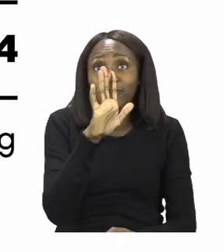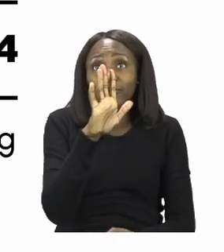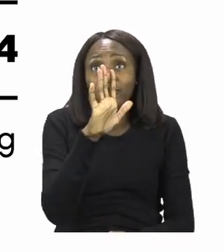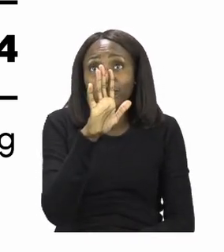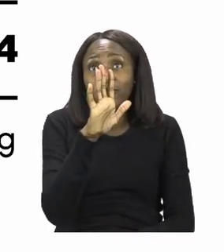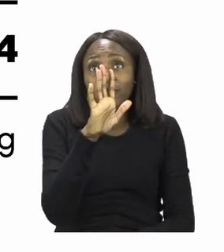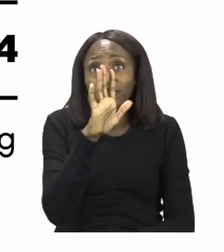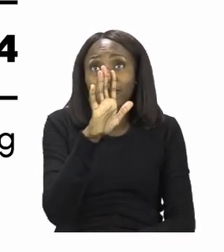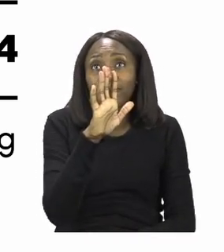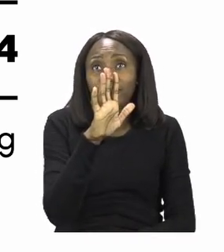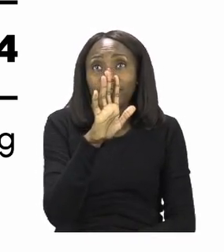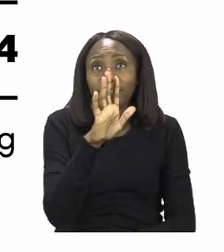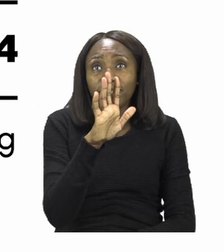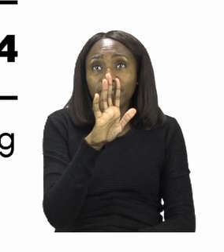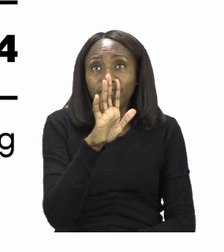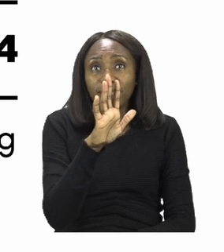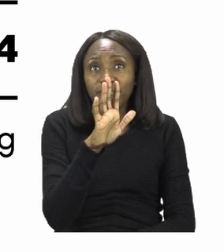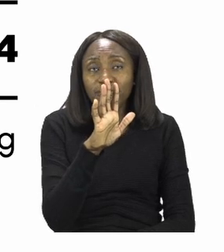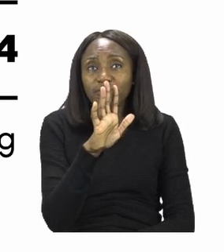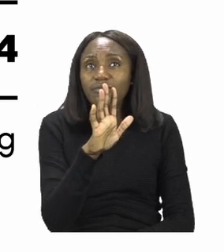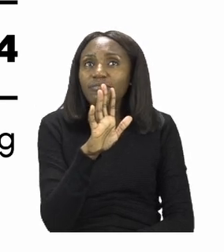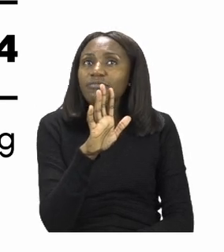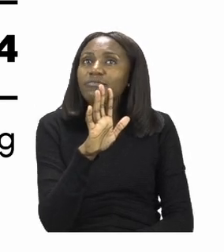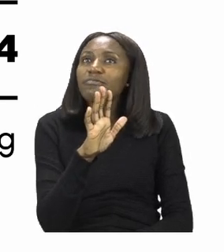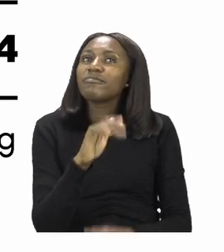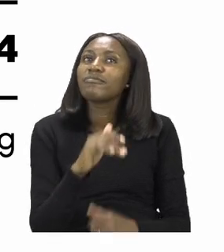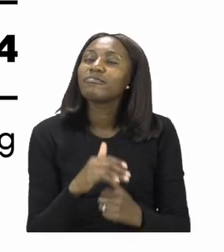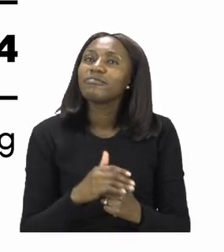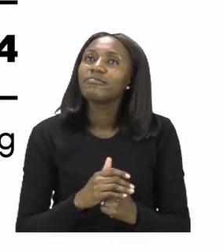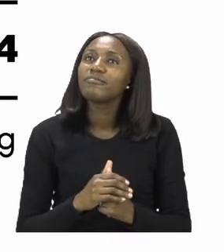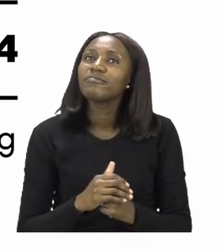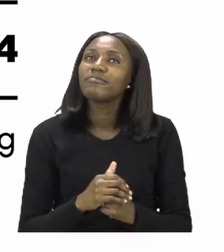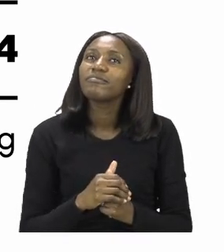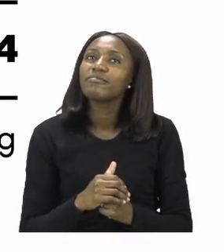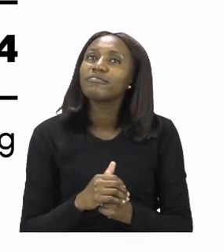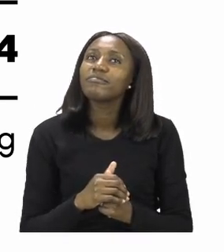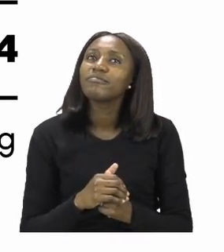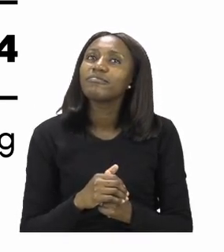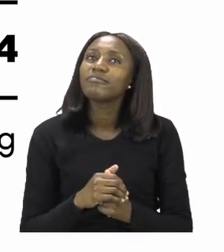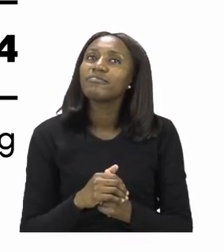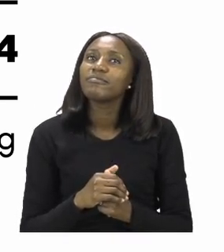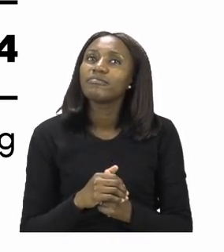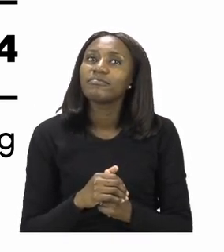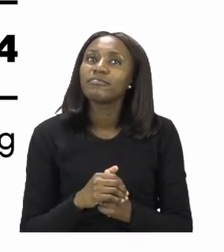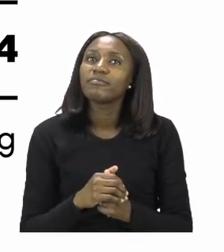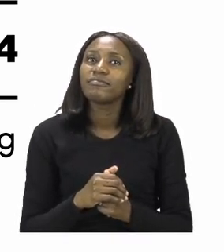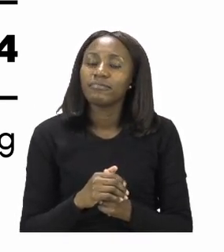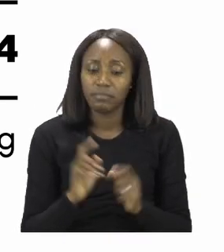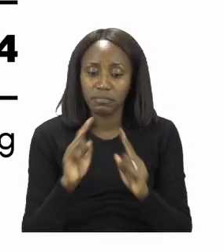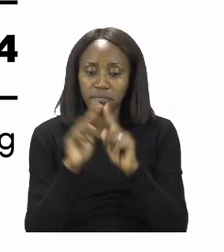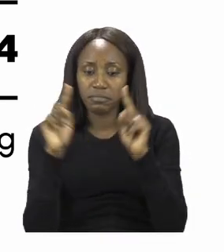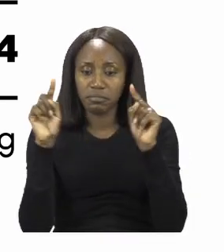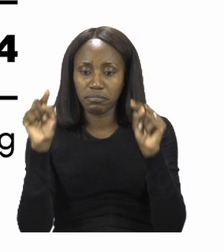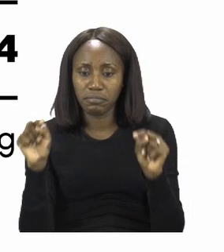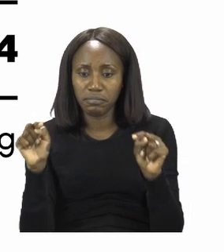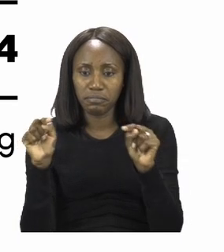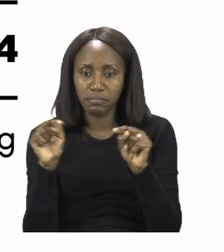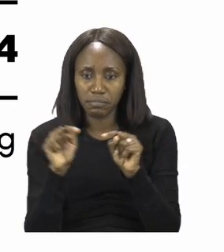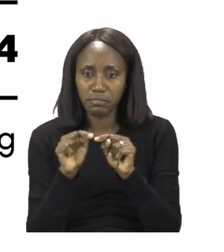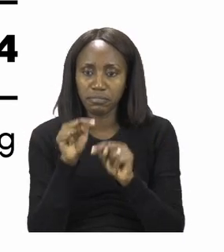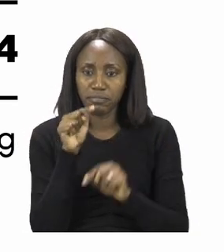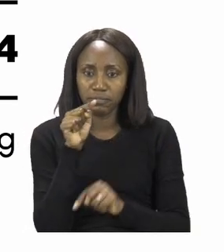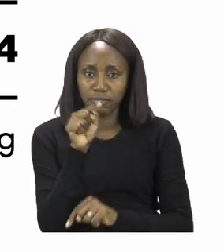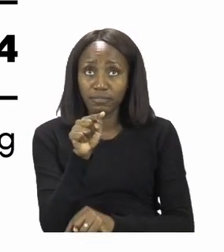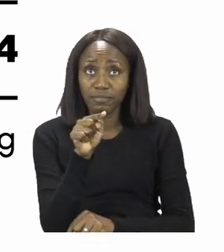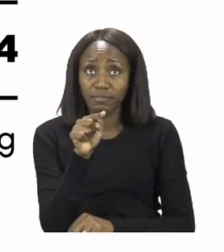them were taken by other people. So if you look at the apples